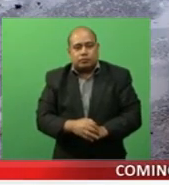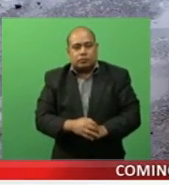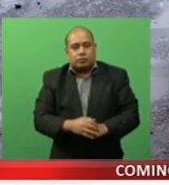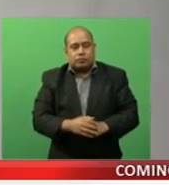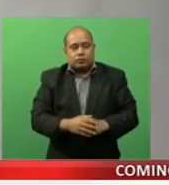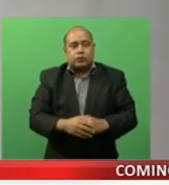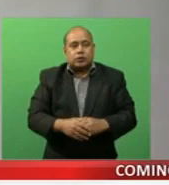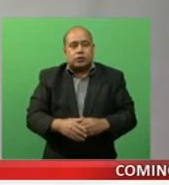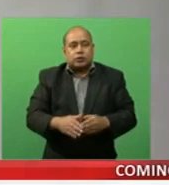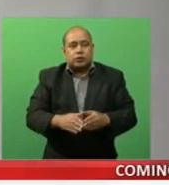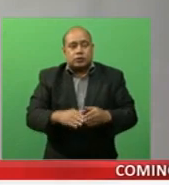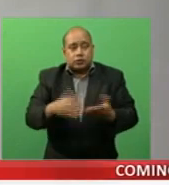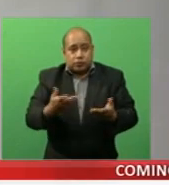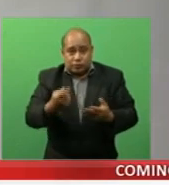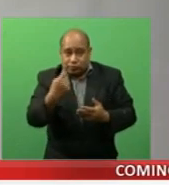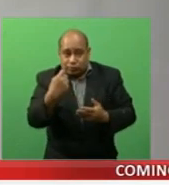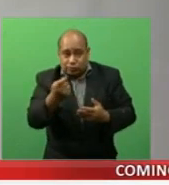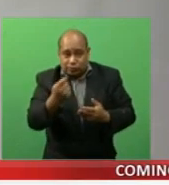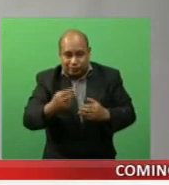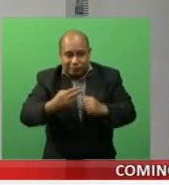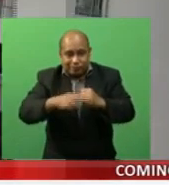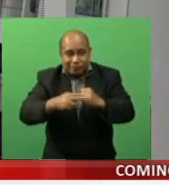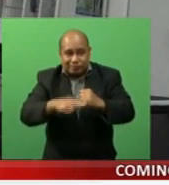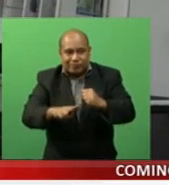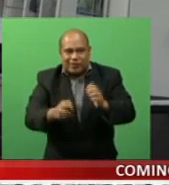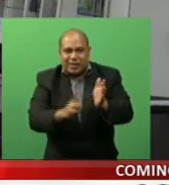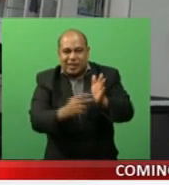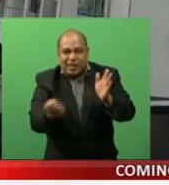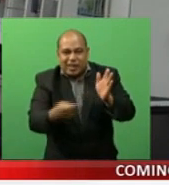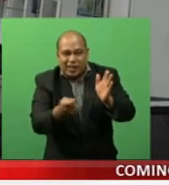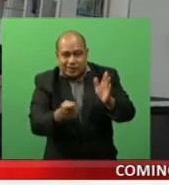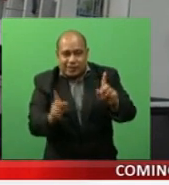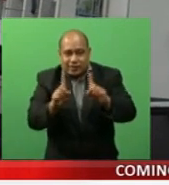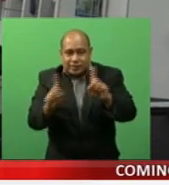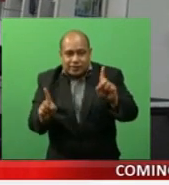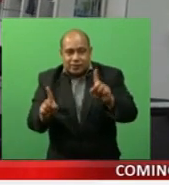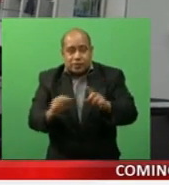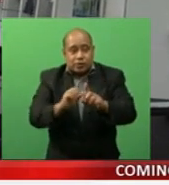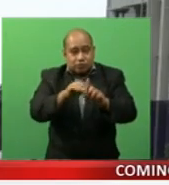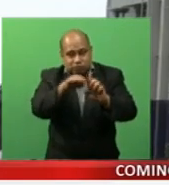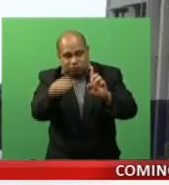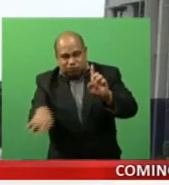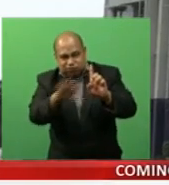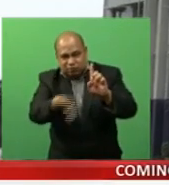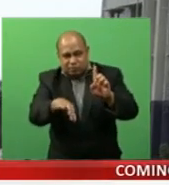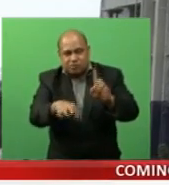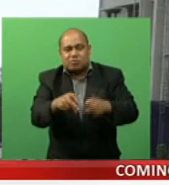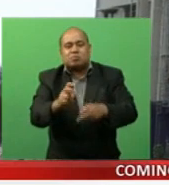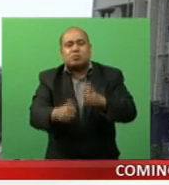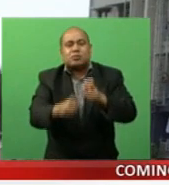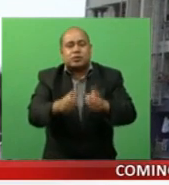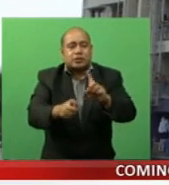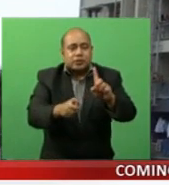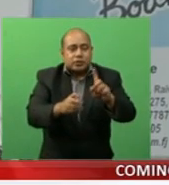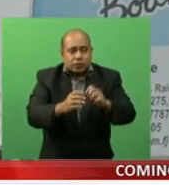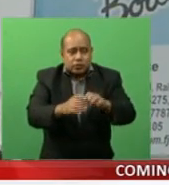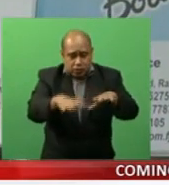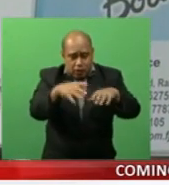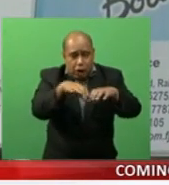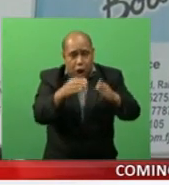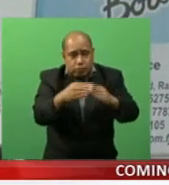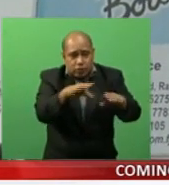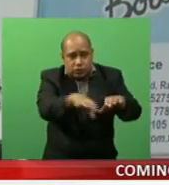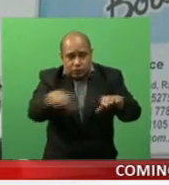Up ahead, Sawani slip causes problems, and security cameras in PRB lots.